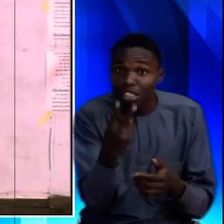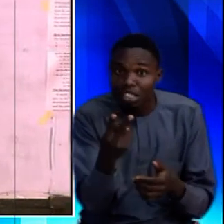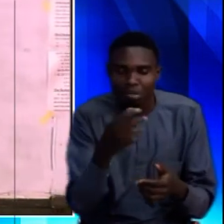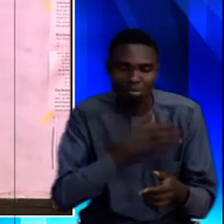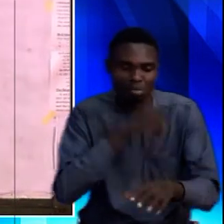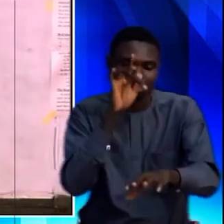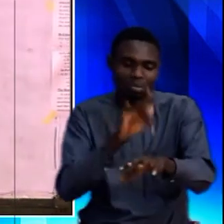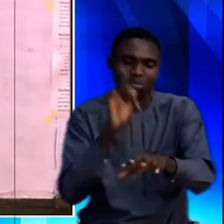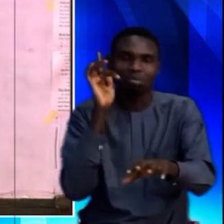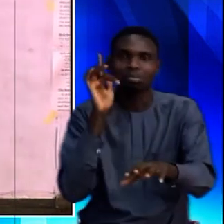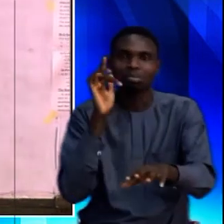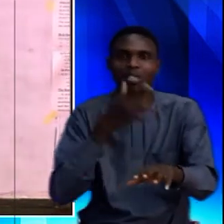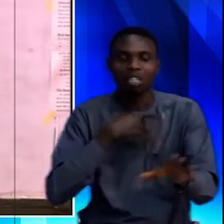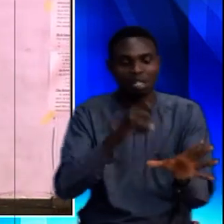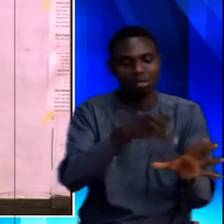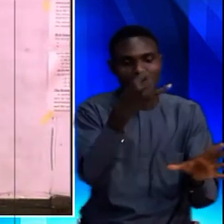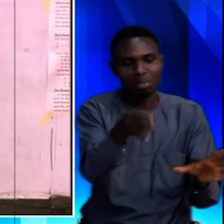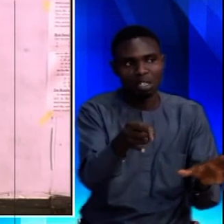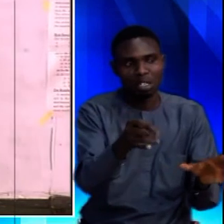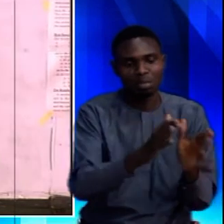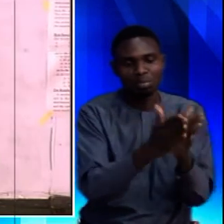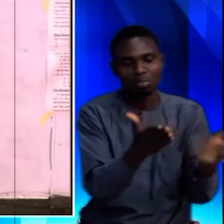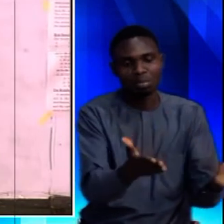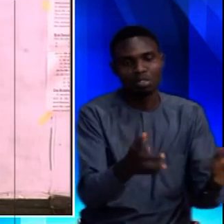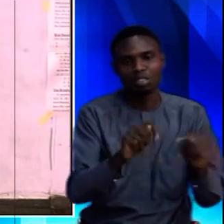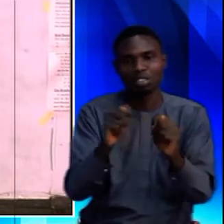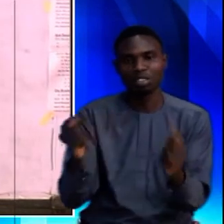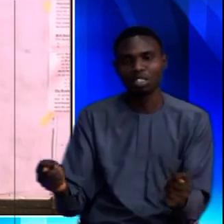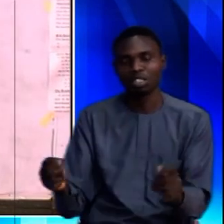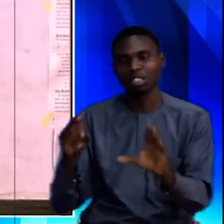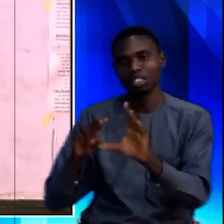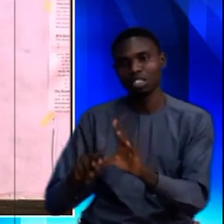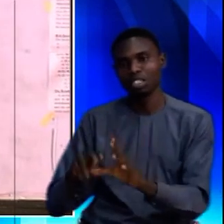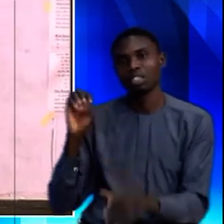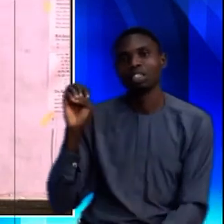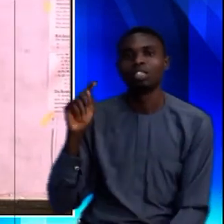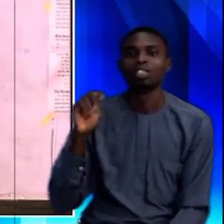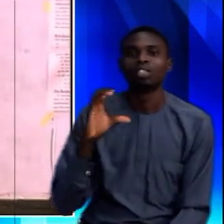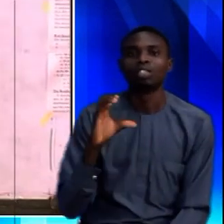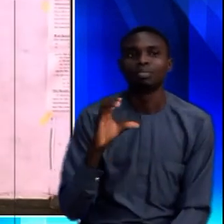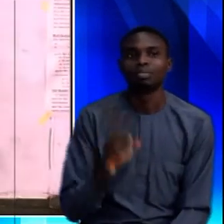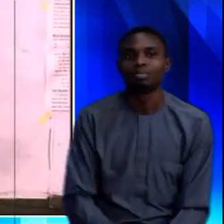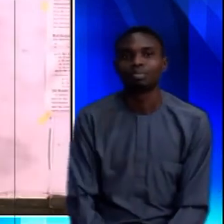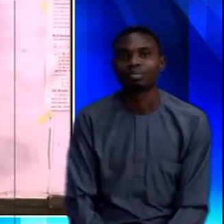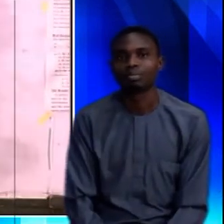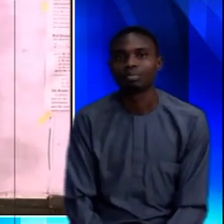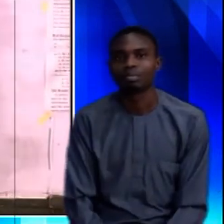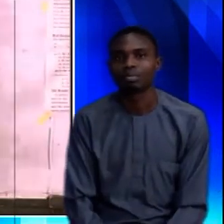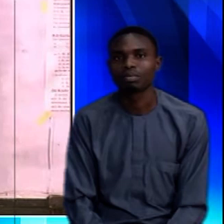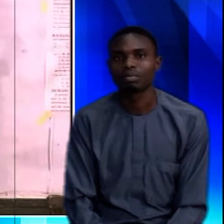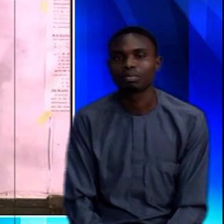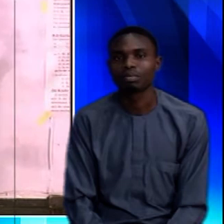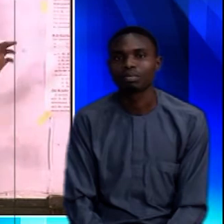touch? A biro, a pen, a book, and so on and so forth. Now, if you look at it again, they